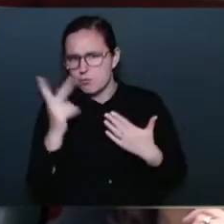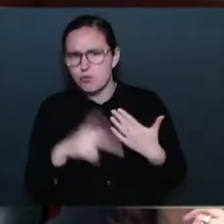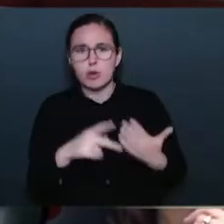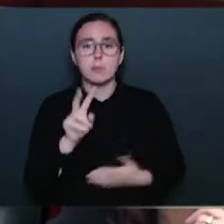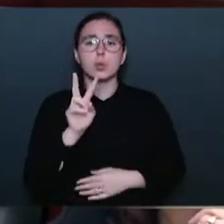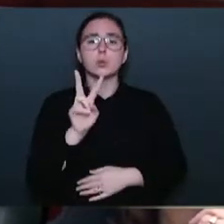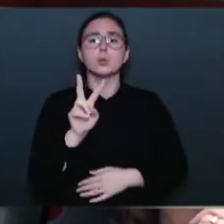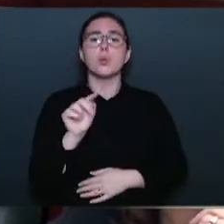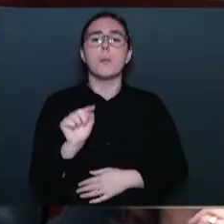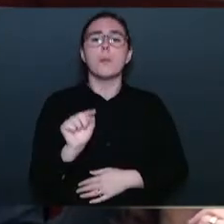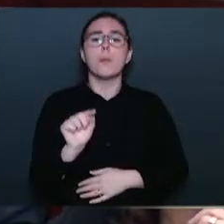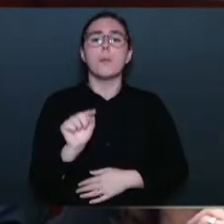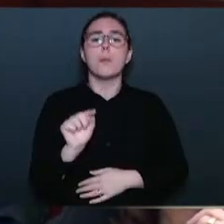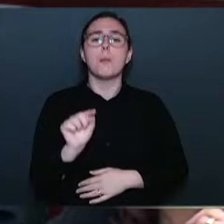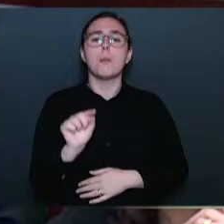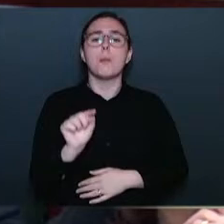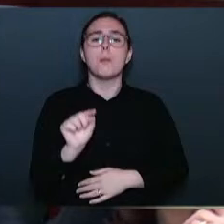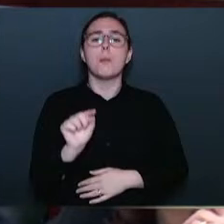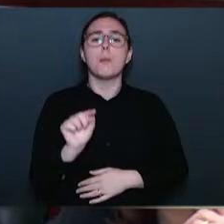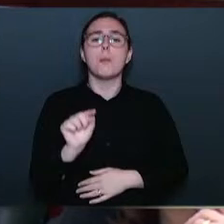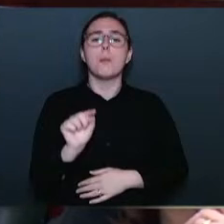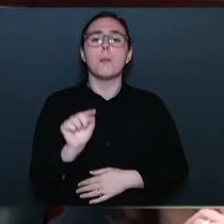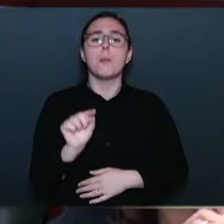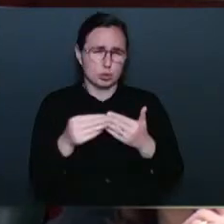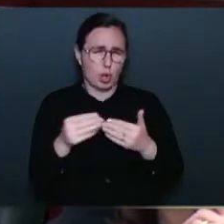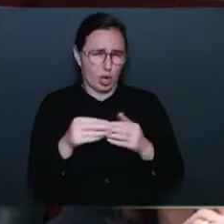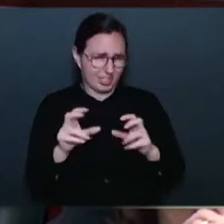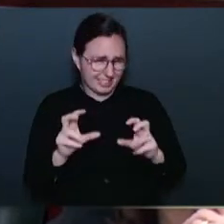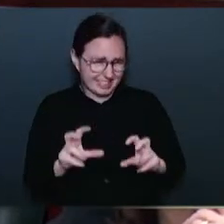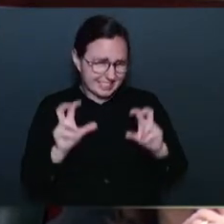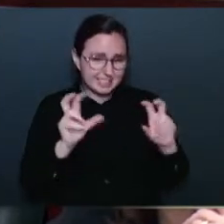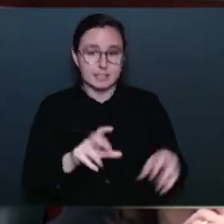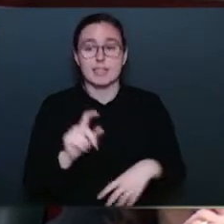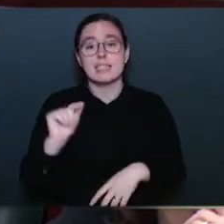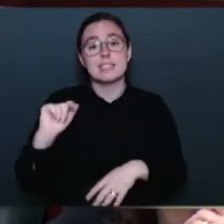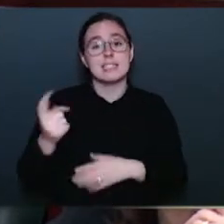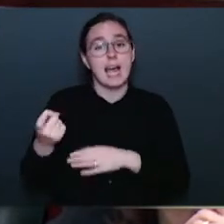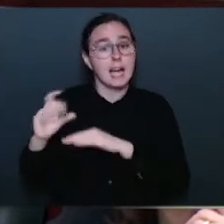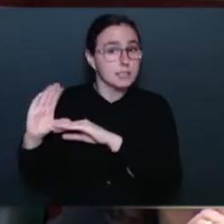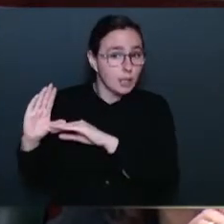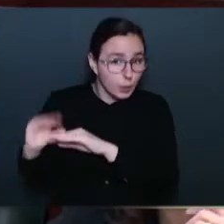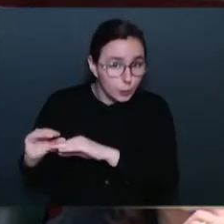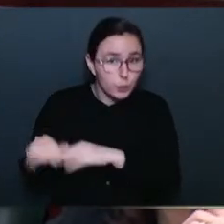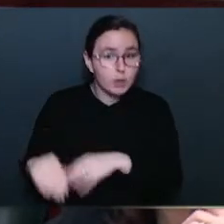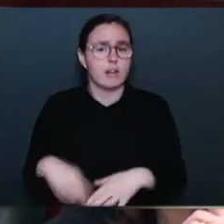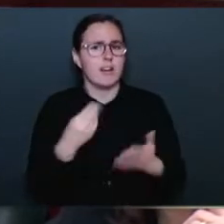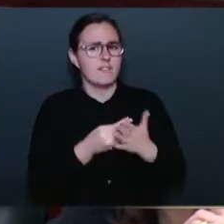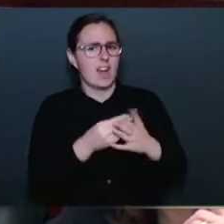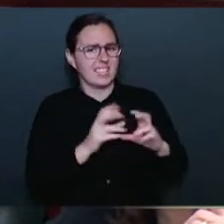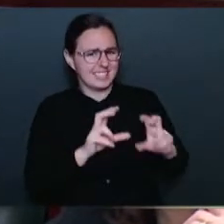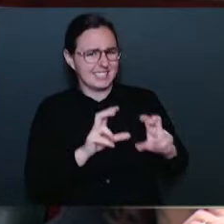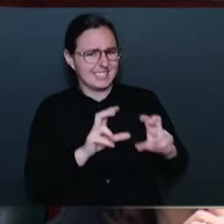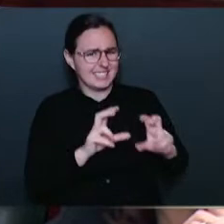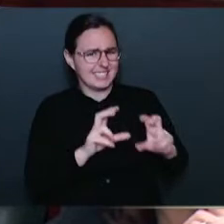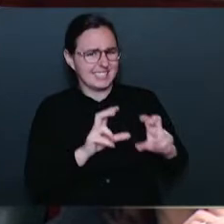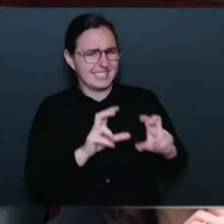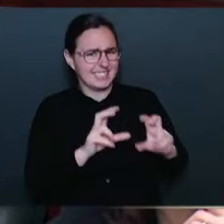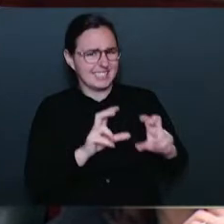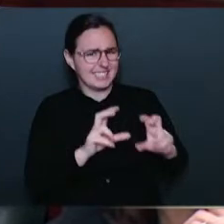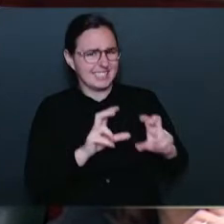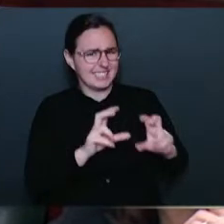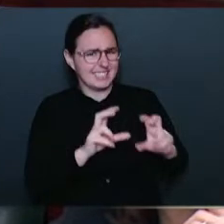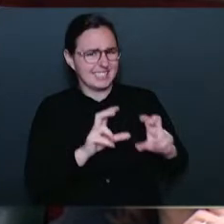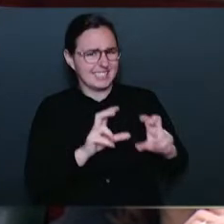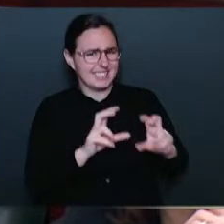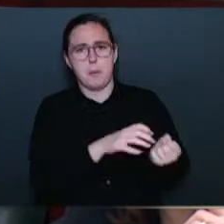tax reductions and direct support Mr Speaker again we will continue to bring responsible fiscal management to the